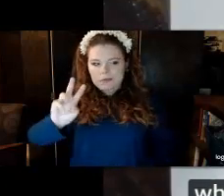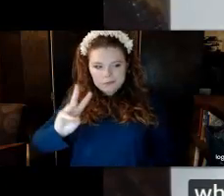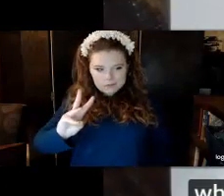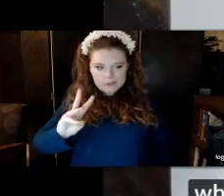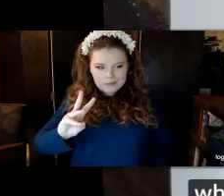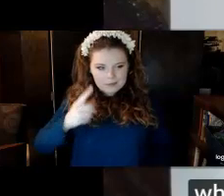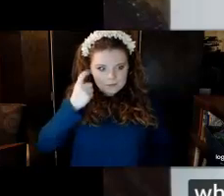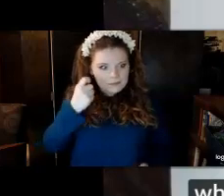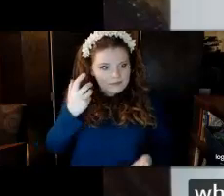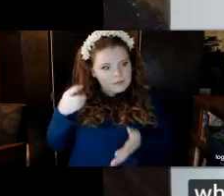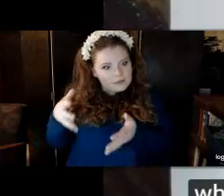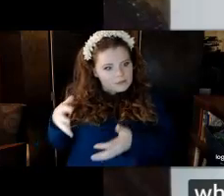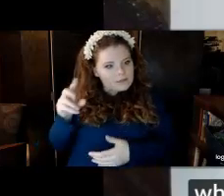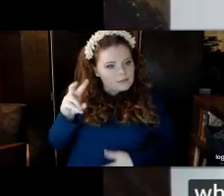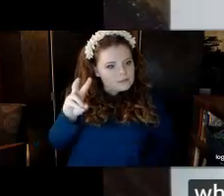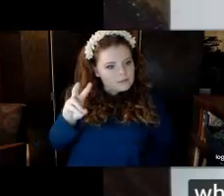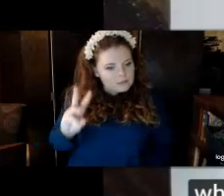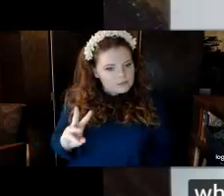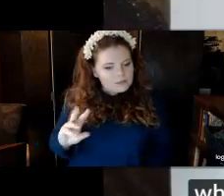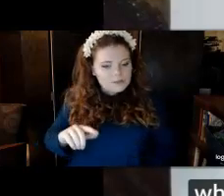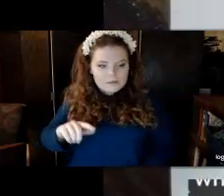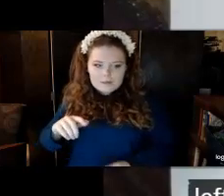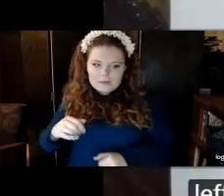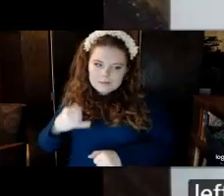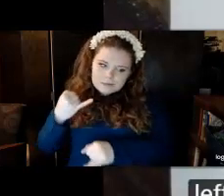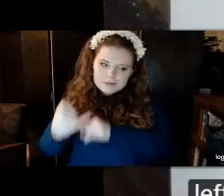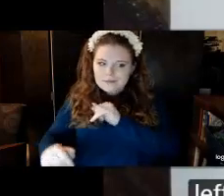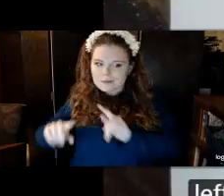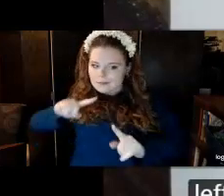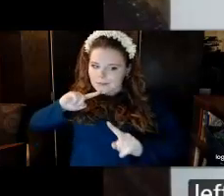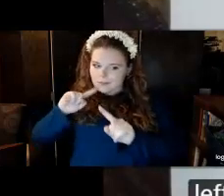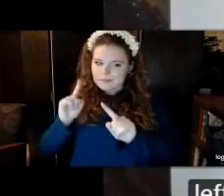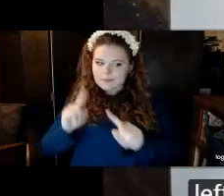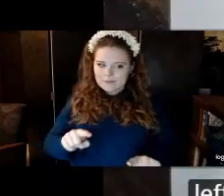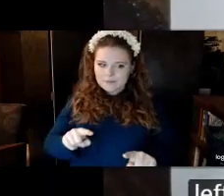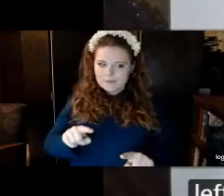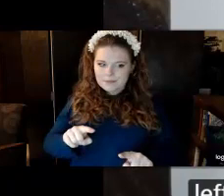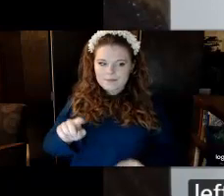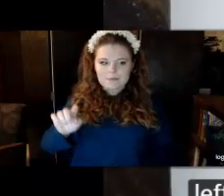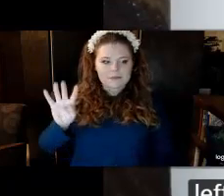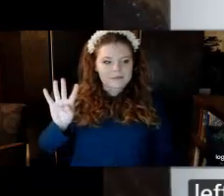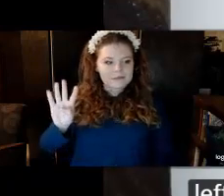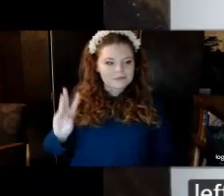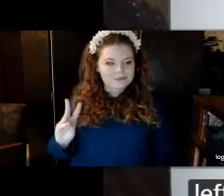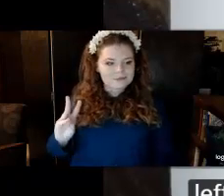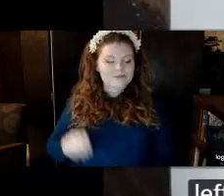left. And that's going to give me my final answer of 4/6.